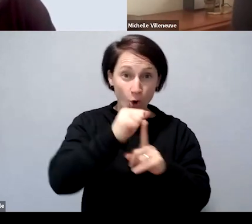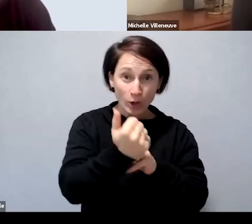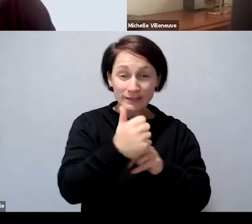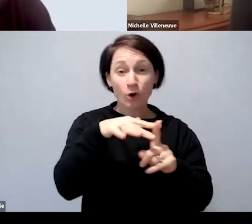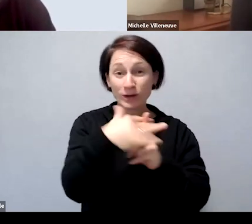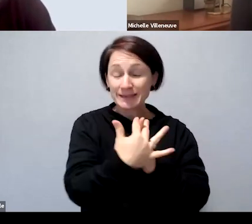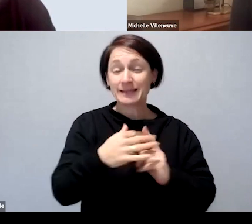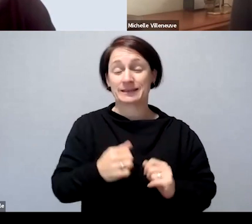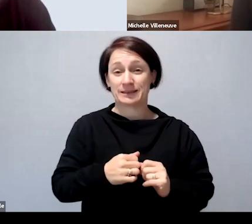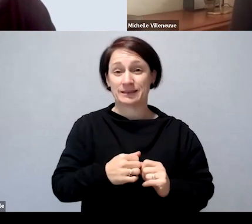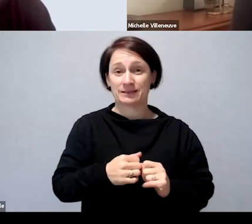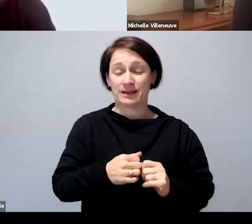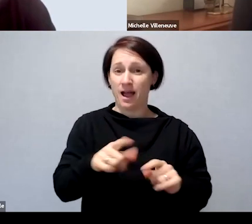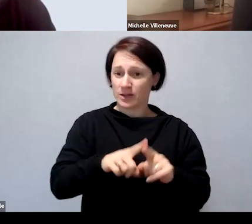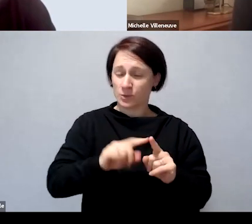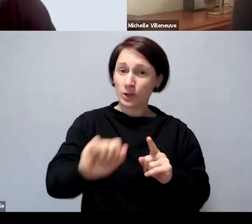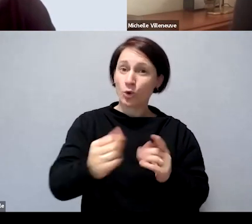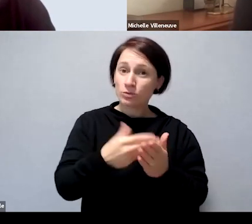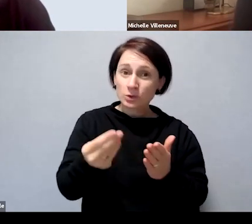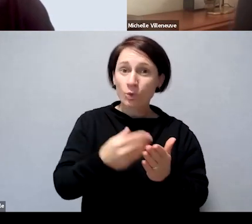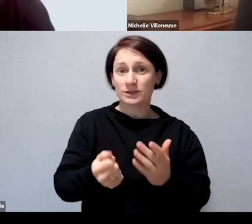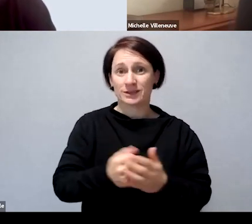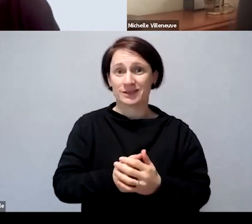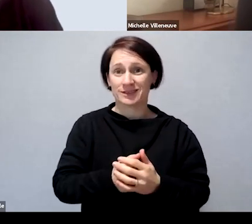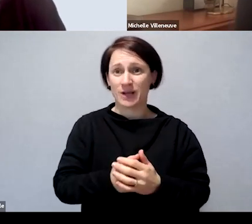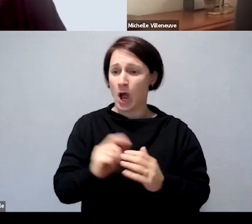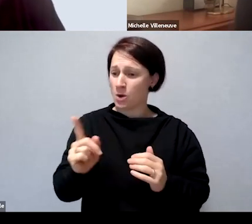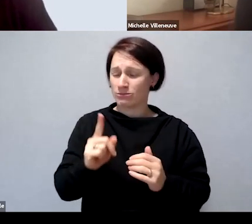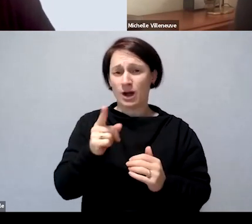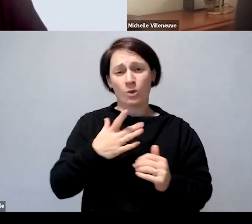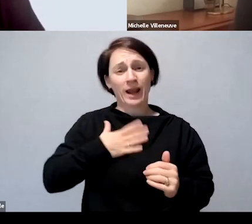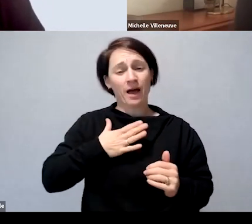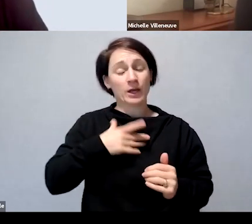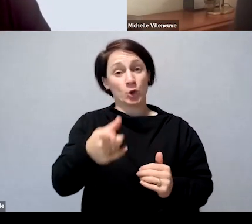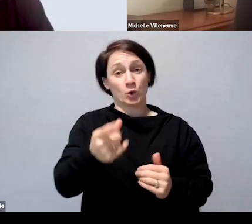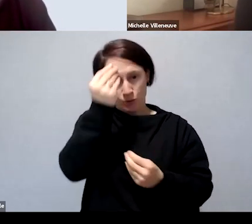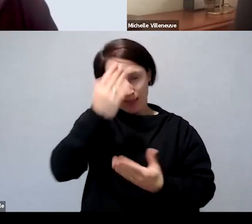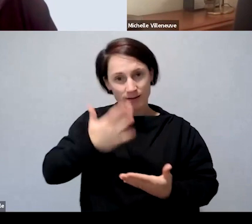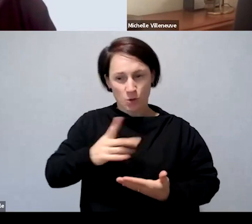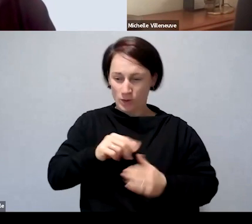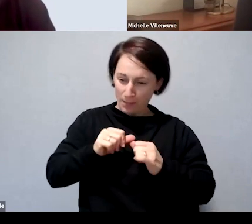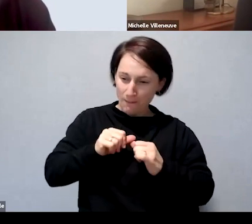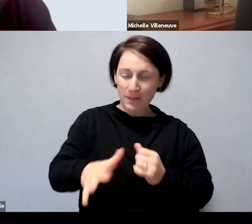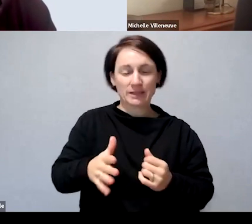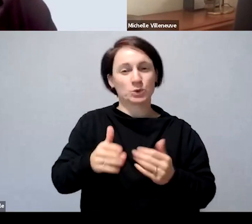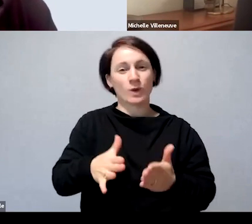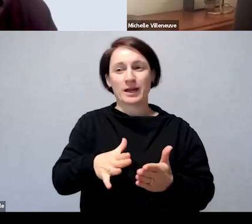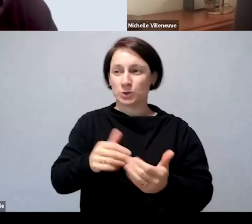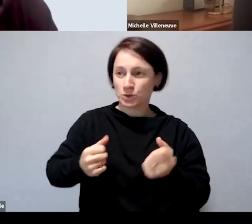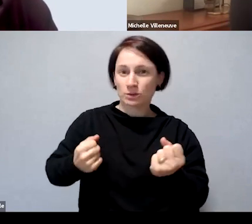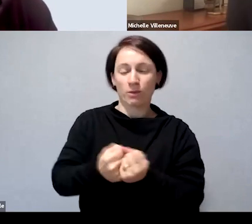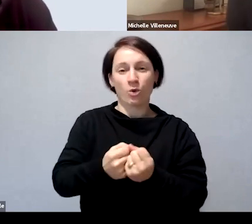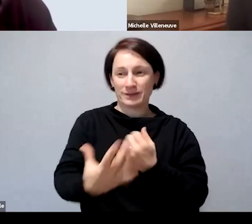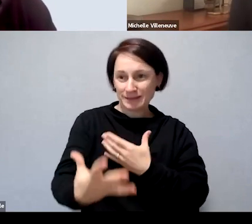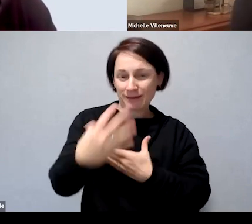the opportunities and the resources you have at hand, what is the best way for you to support and engage people in your community?